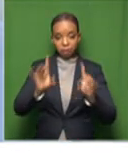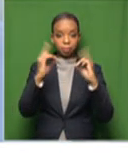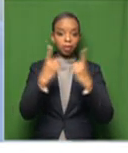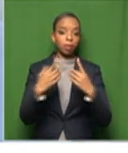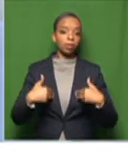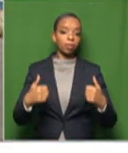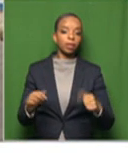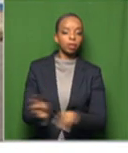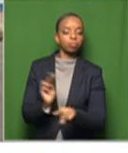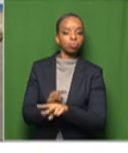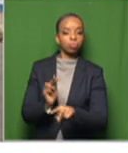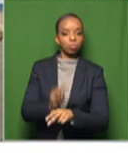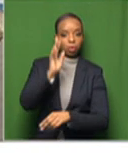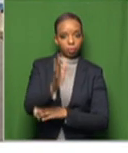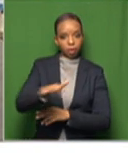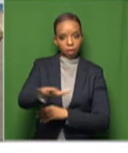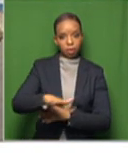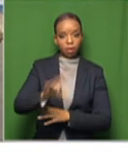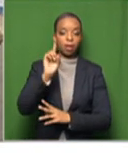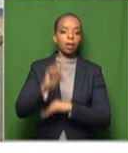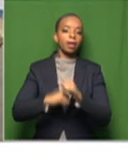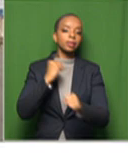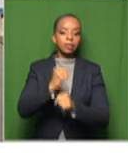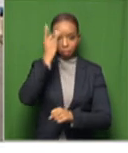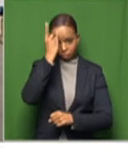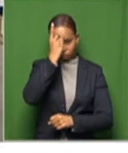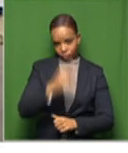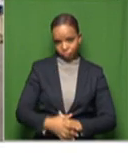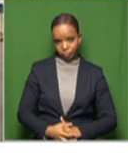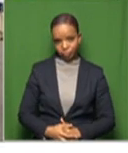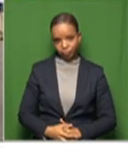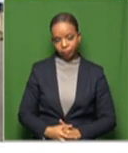until March next year. Lwando Nomoyi, SABC News, Port Elizabeth.